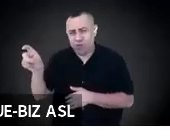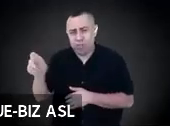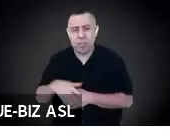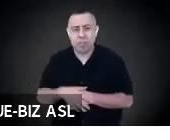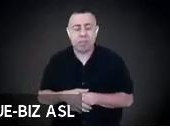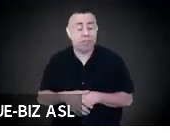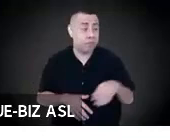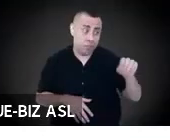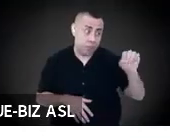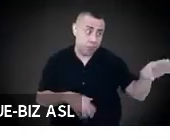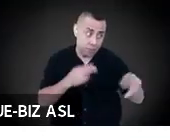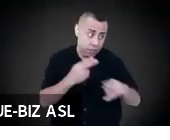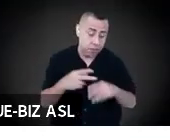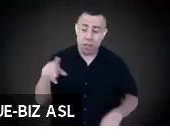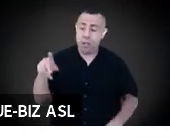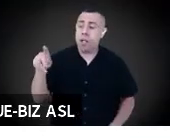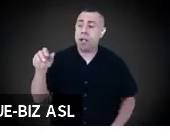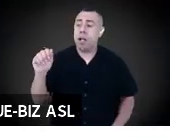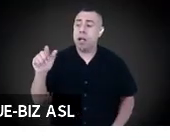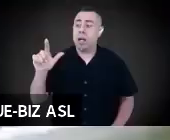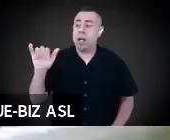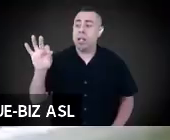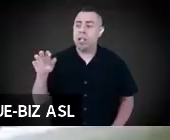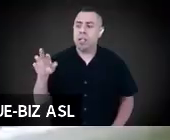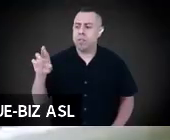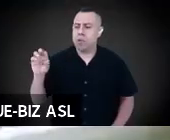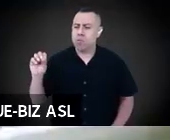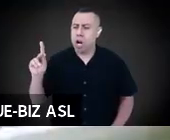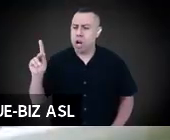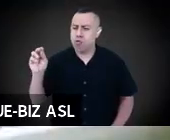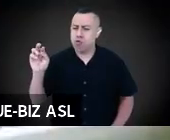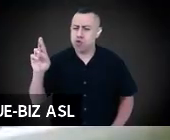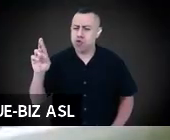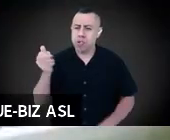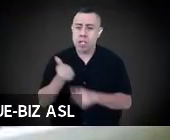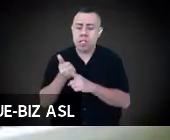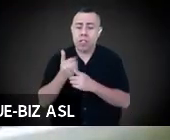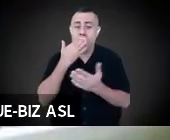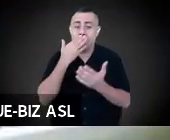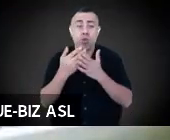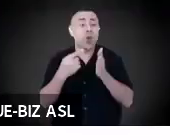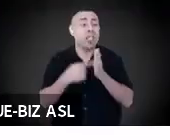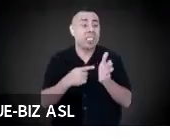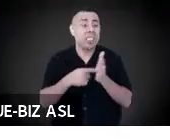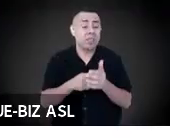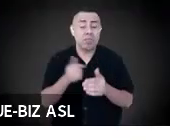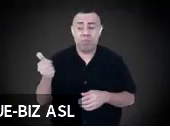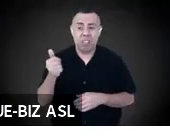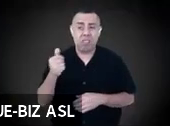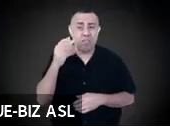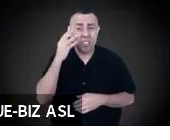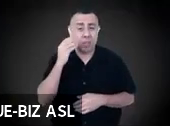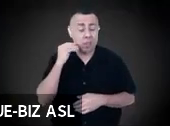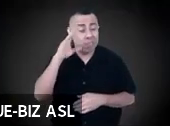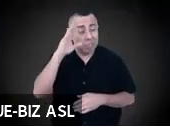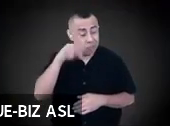Prime example of what you just described. Mm-hmm. You know, how somebody took his own life,